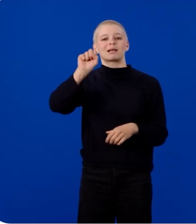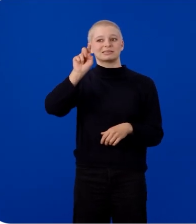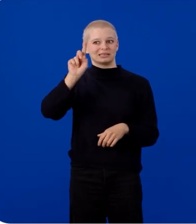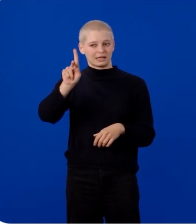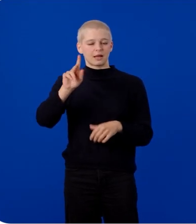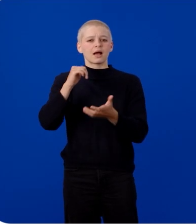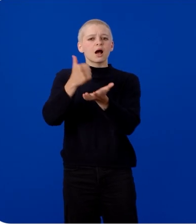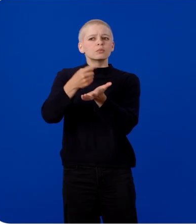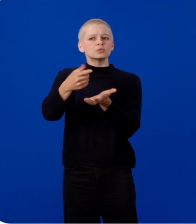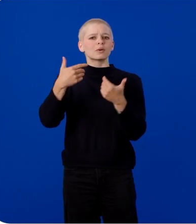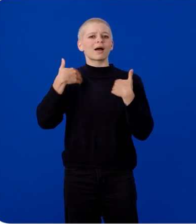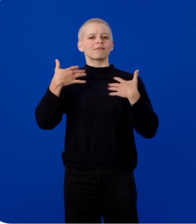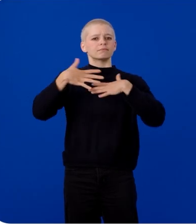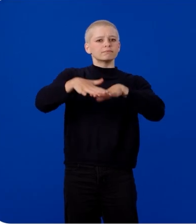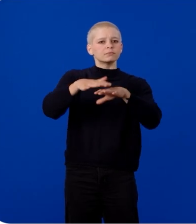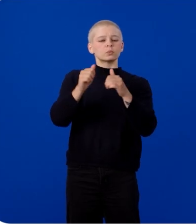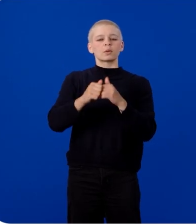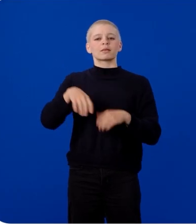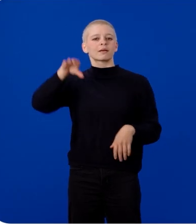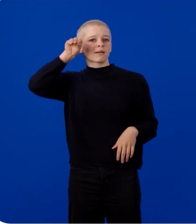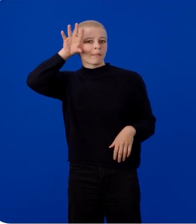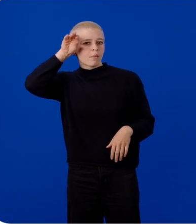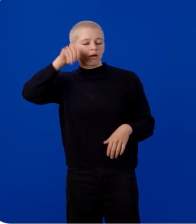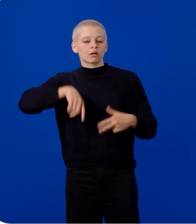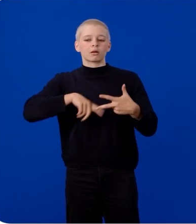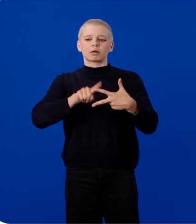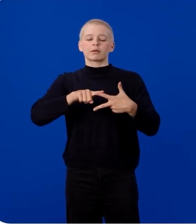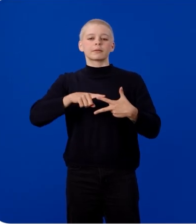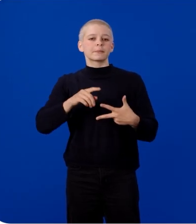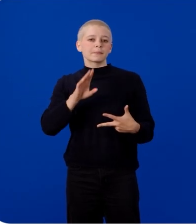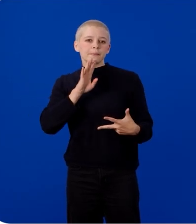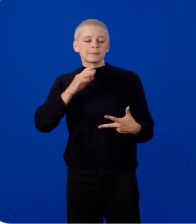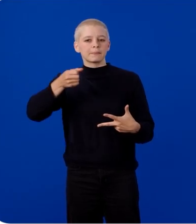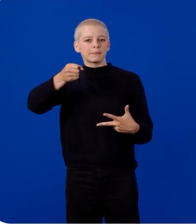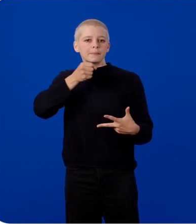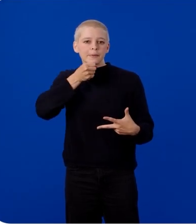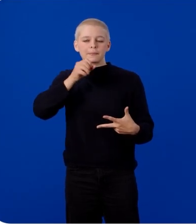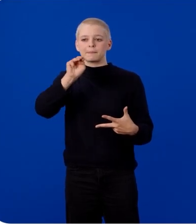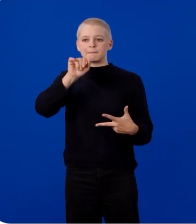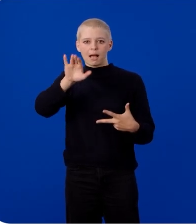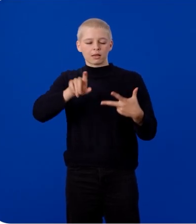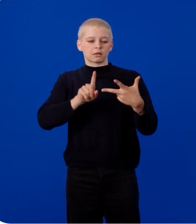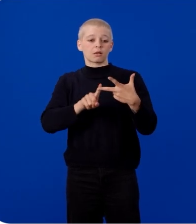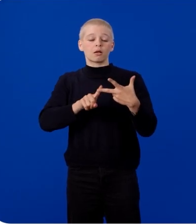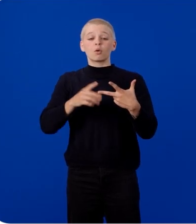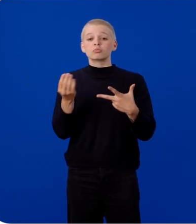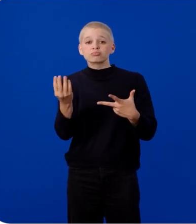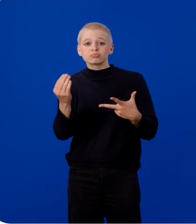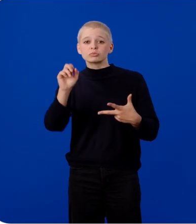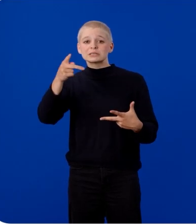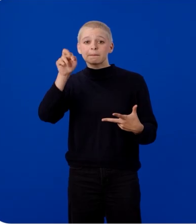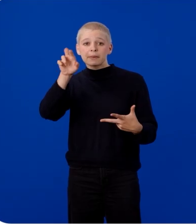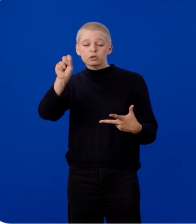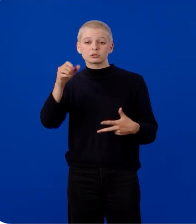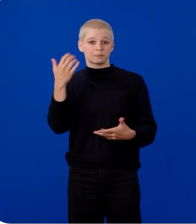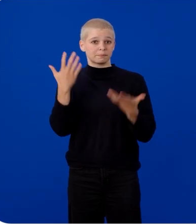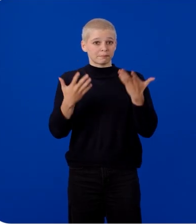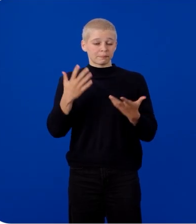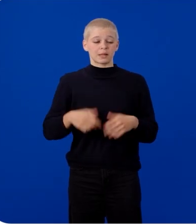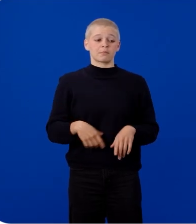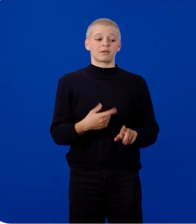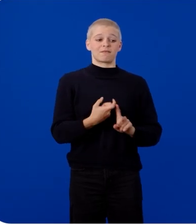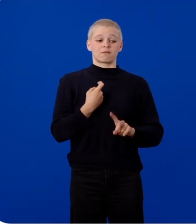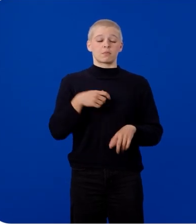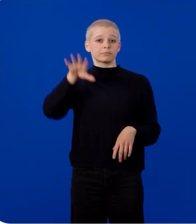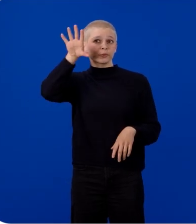the camera, the mic, and the speakers. Maybe you want to stream video from the cameras to capture a live event